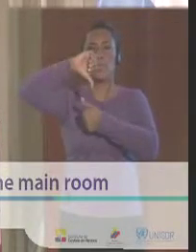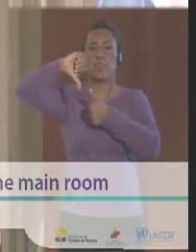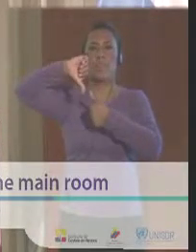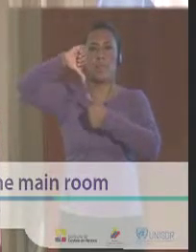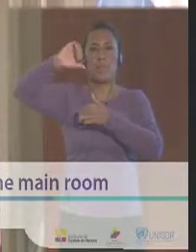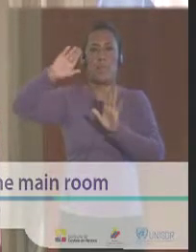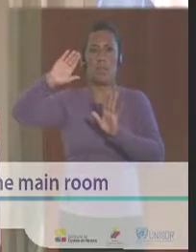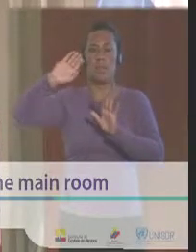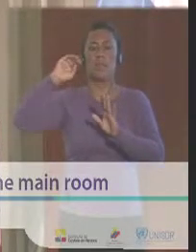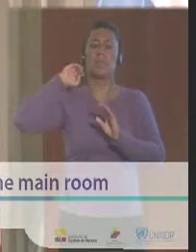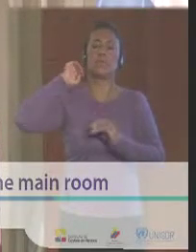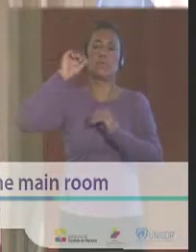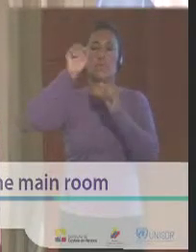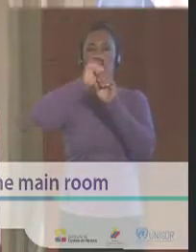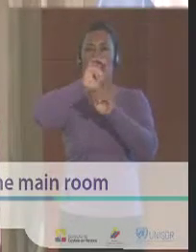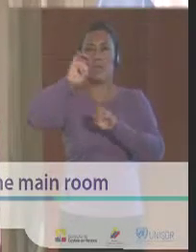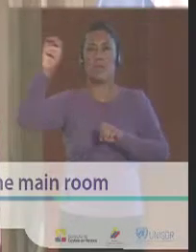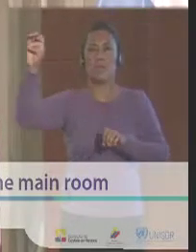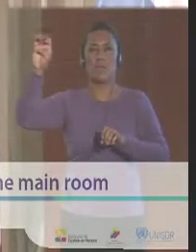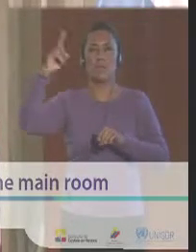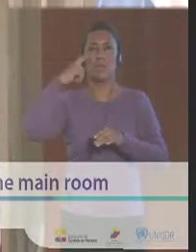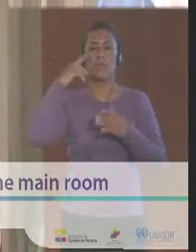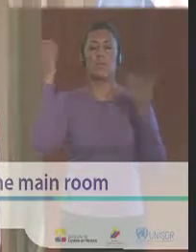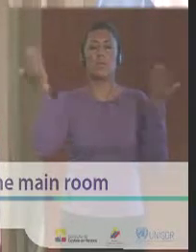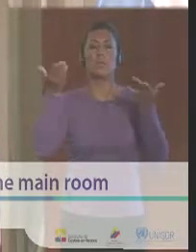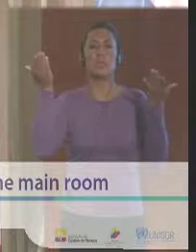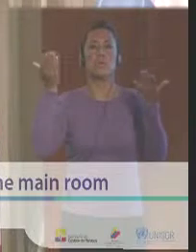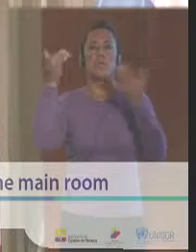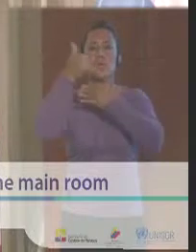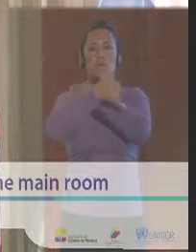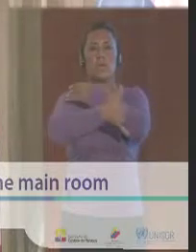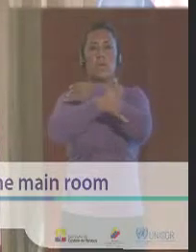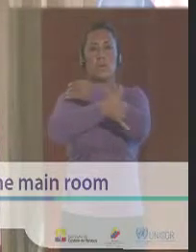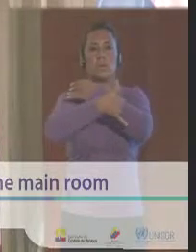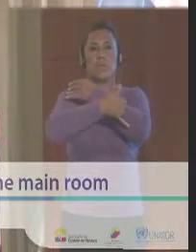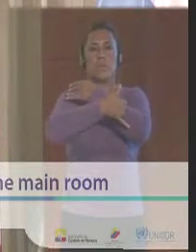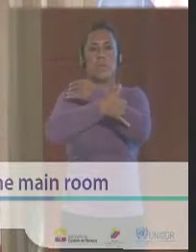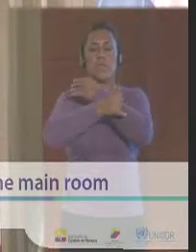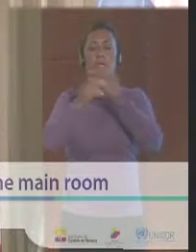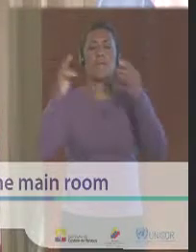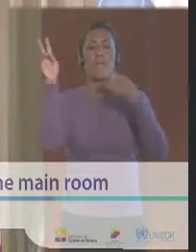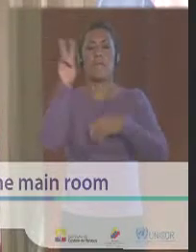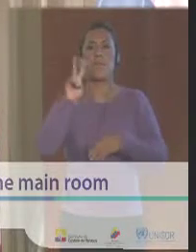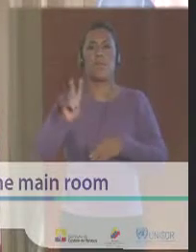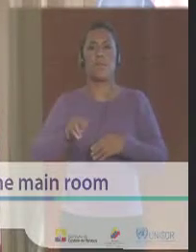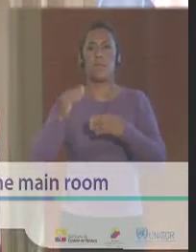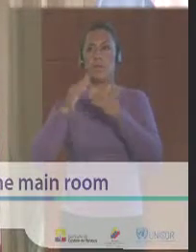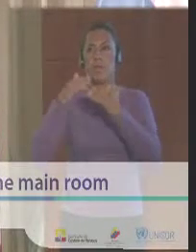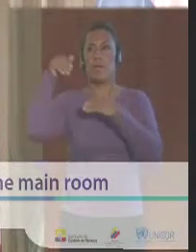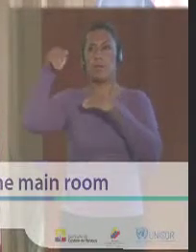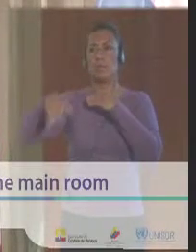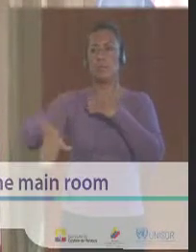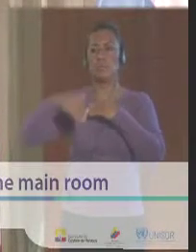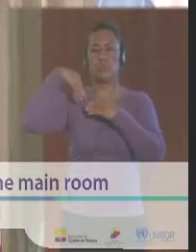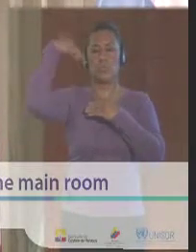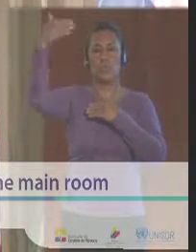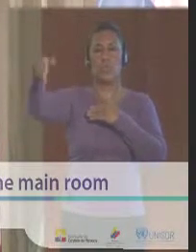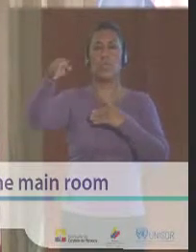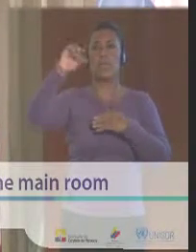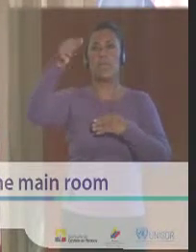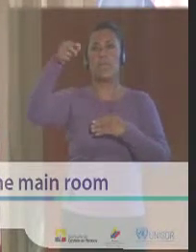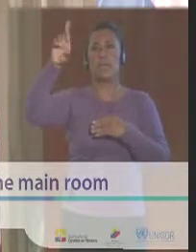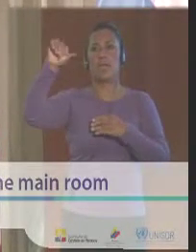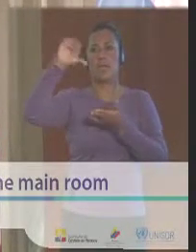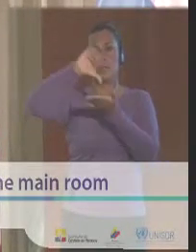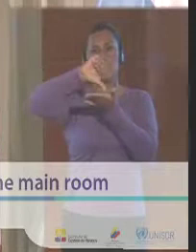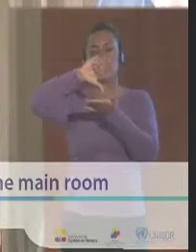Venezuela and south of Grenada in the Lesser Antilles, ranging between